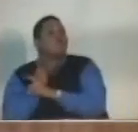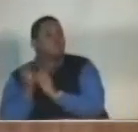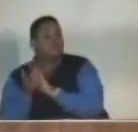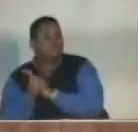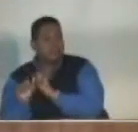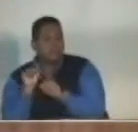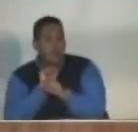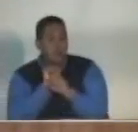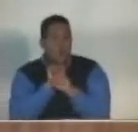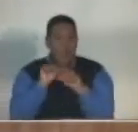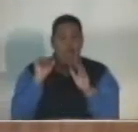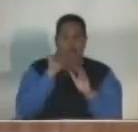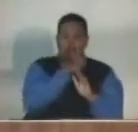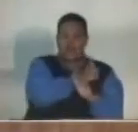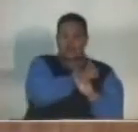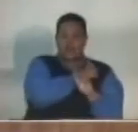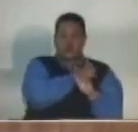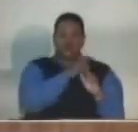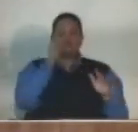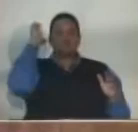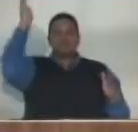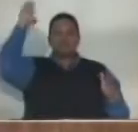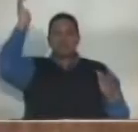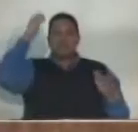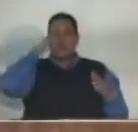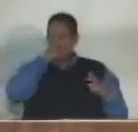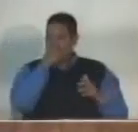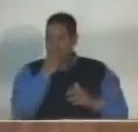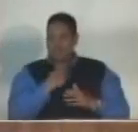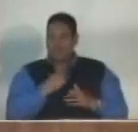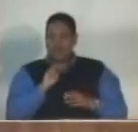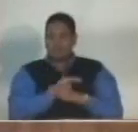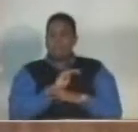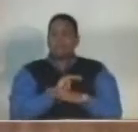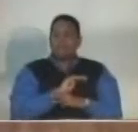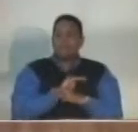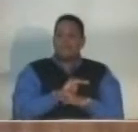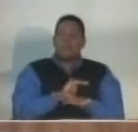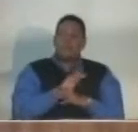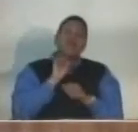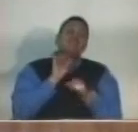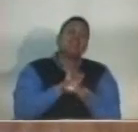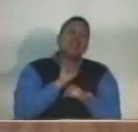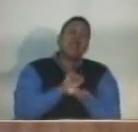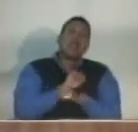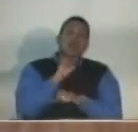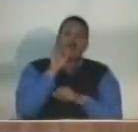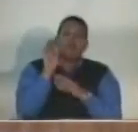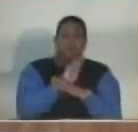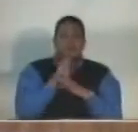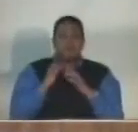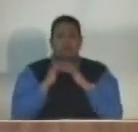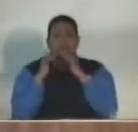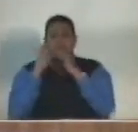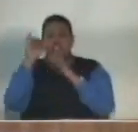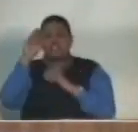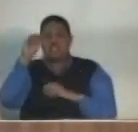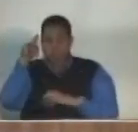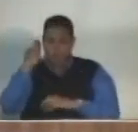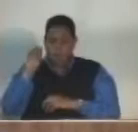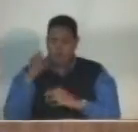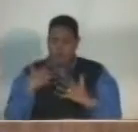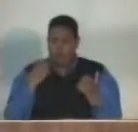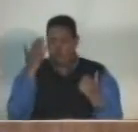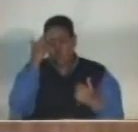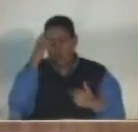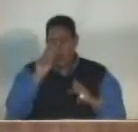work attitudes. Mr. Speaker, the Ministry of Industry and Commerce and JAMPRO, I'd like them to know our people